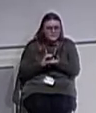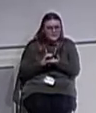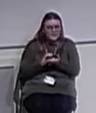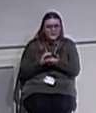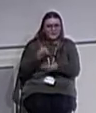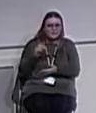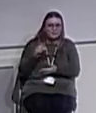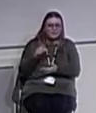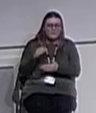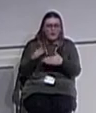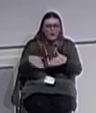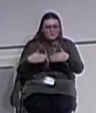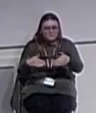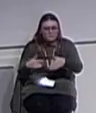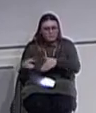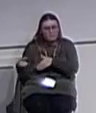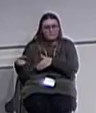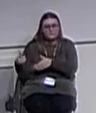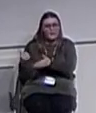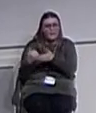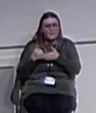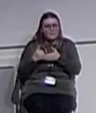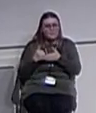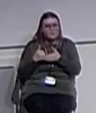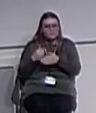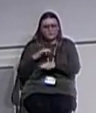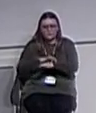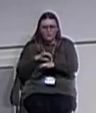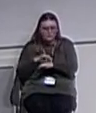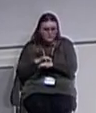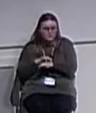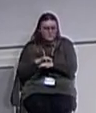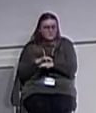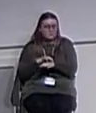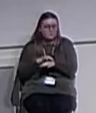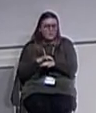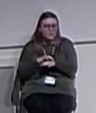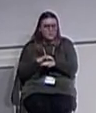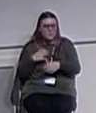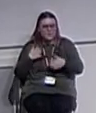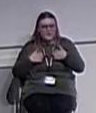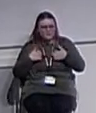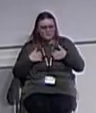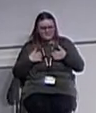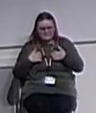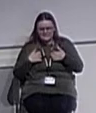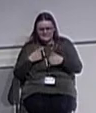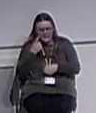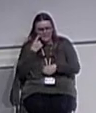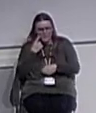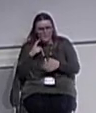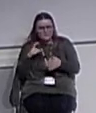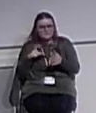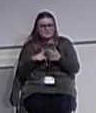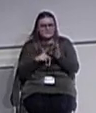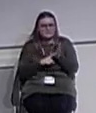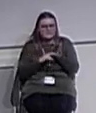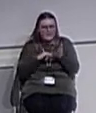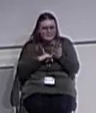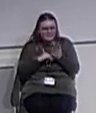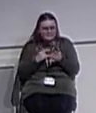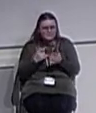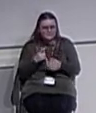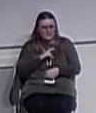hospitals and the doctors who are interested in thinking about things like the cell cycle. We know that cancer is uncontrolled cell